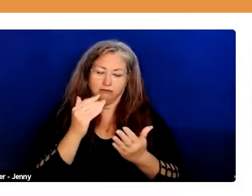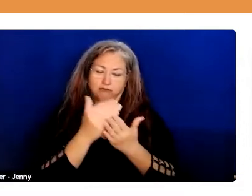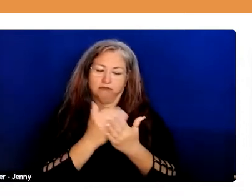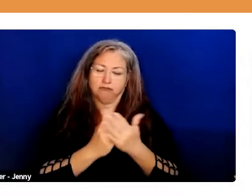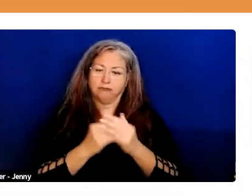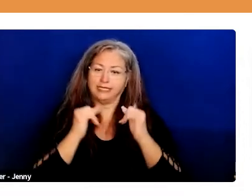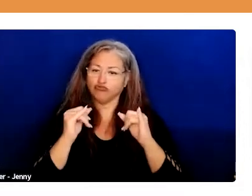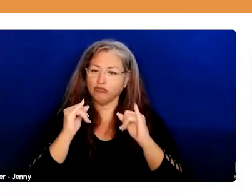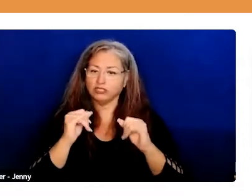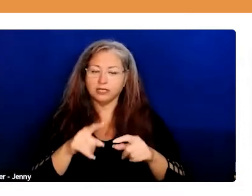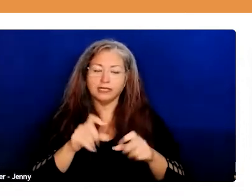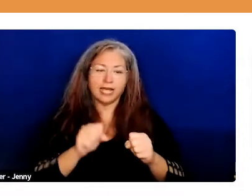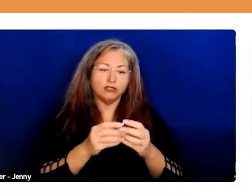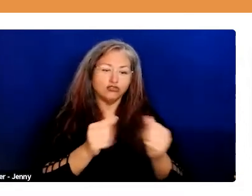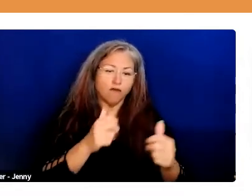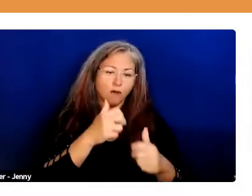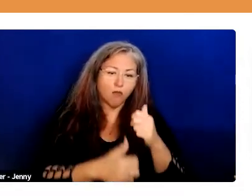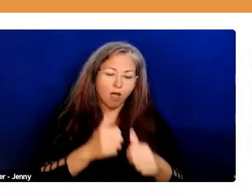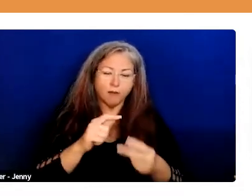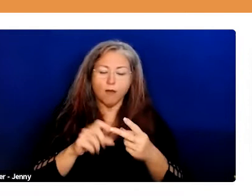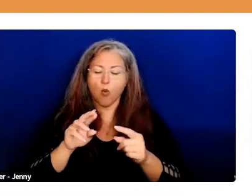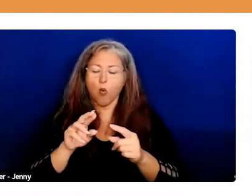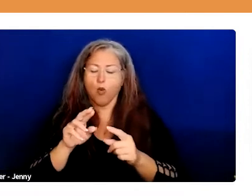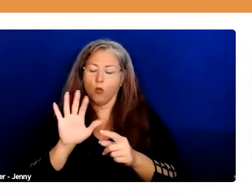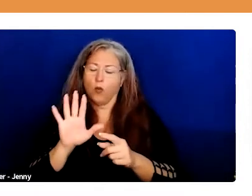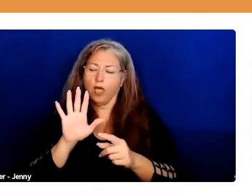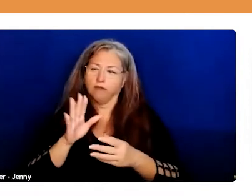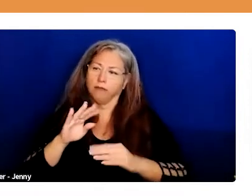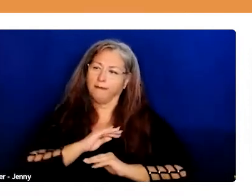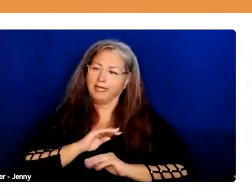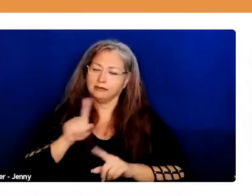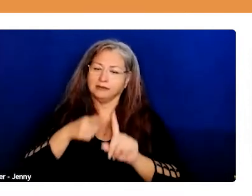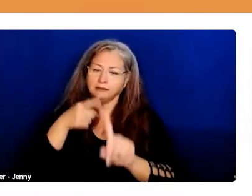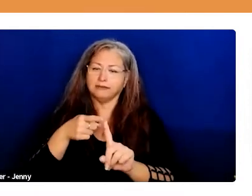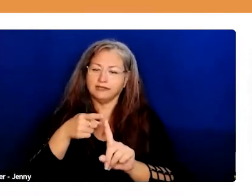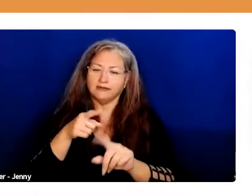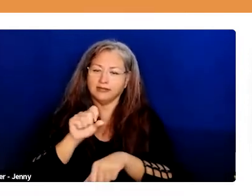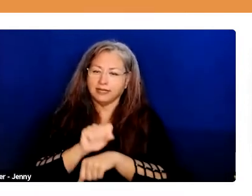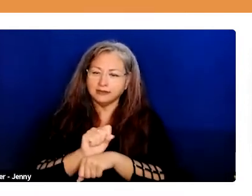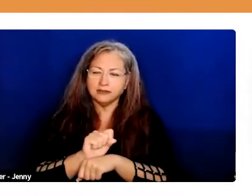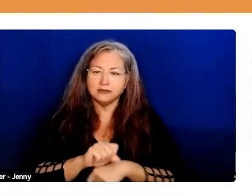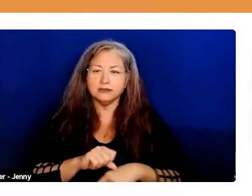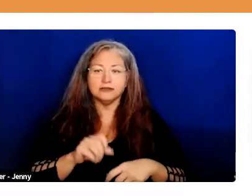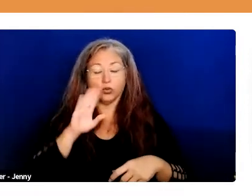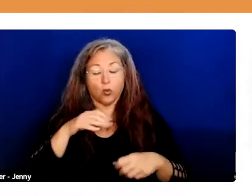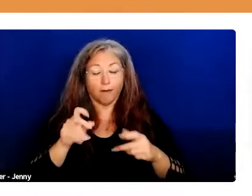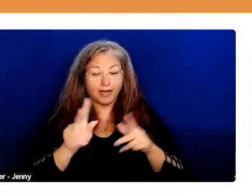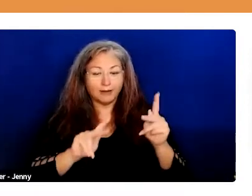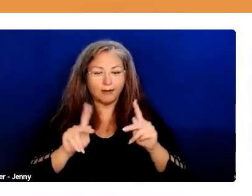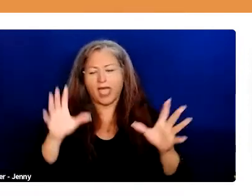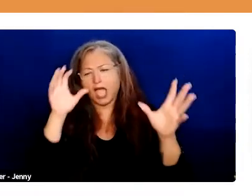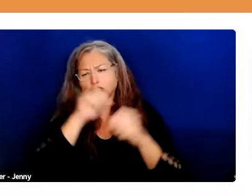problem or accomplish a specific task, right? A lot of people assume